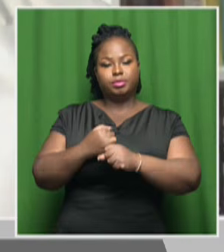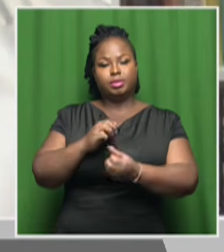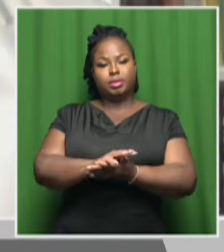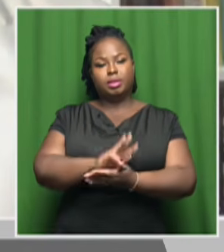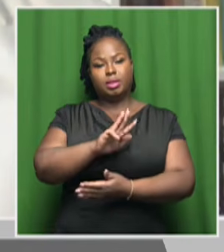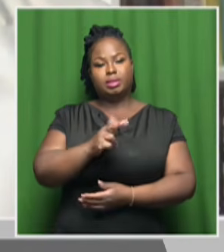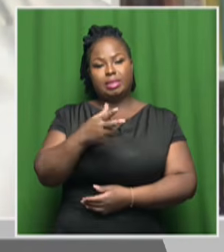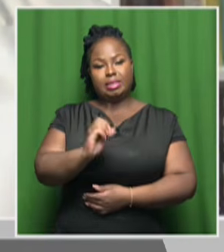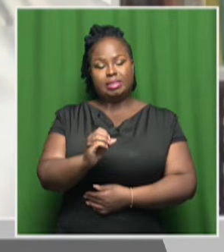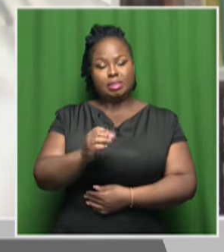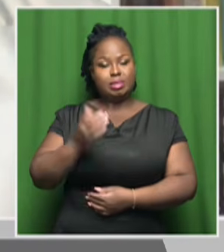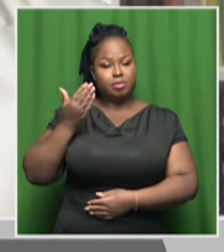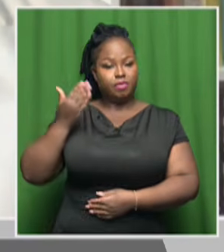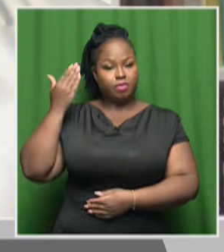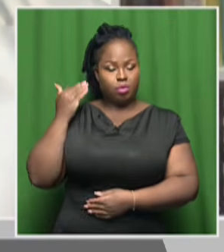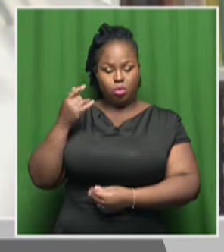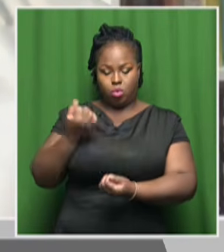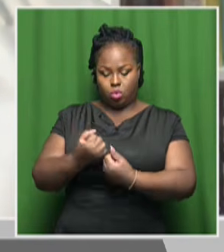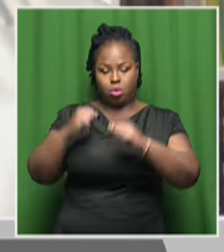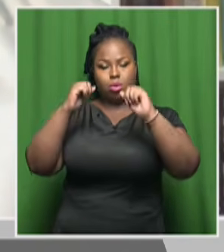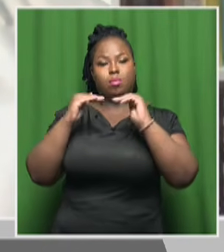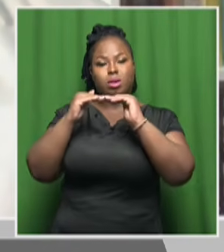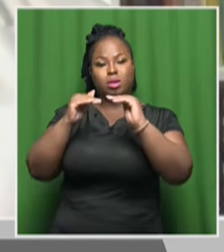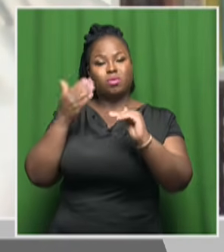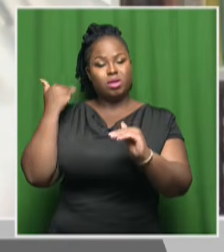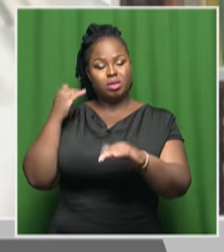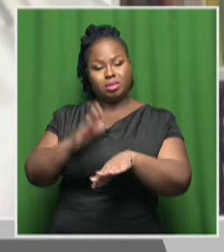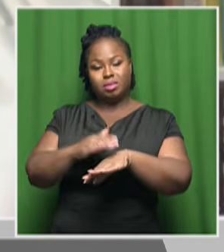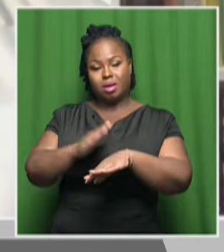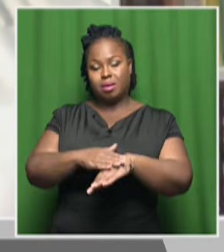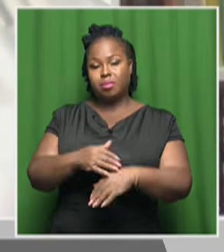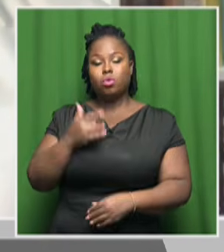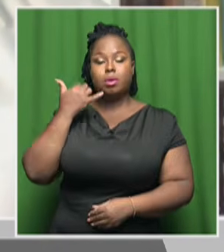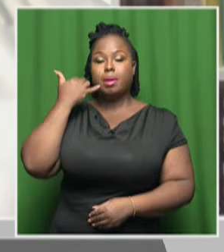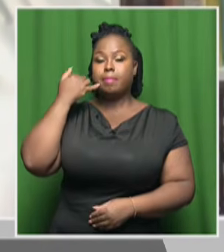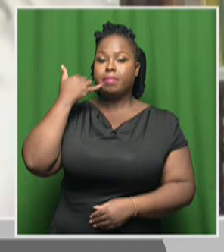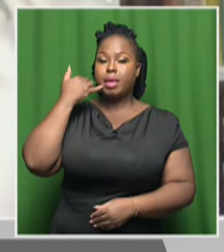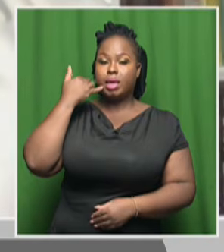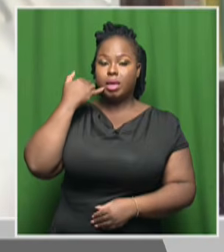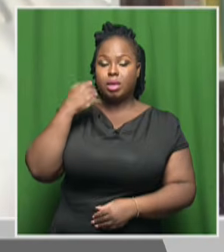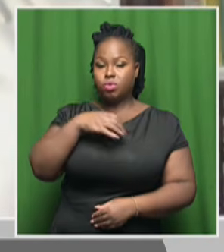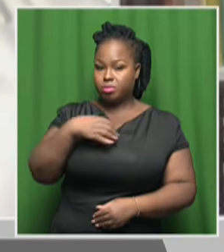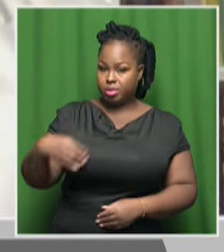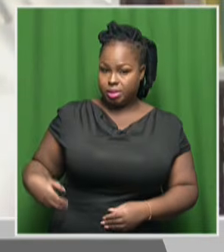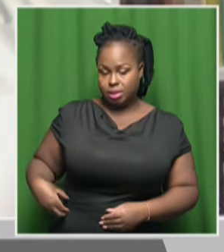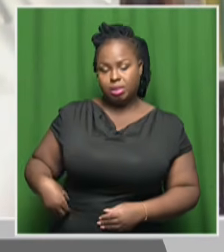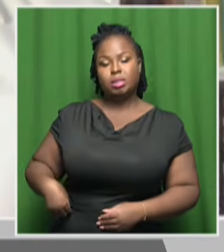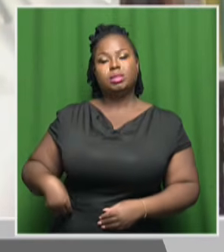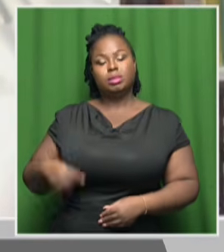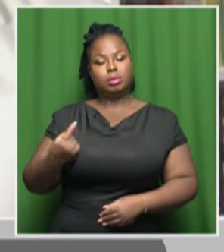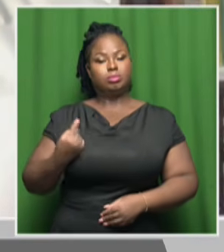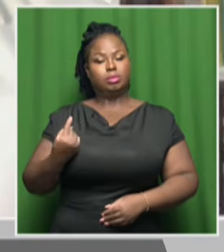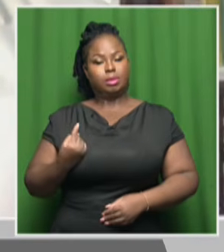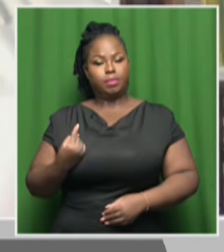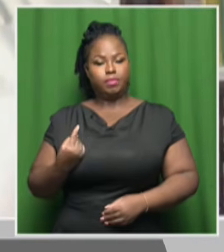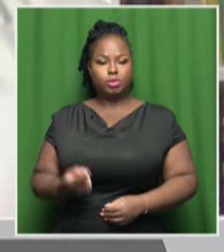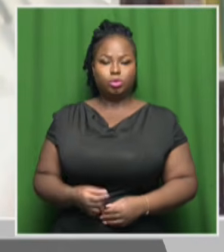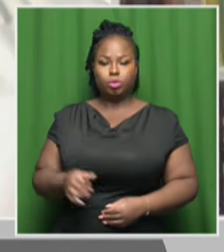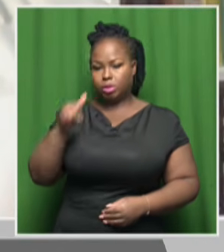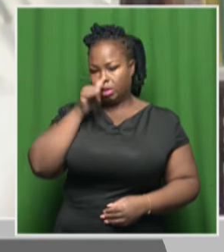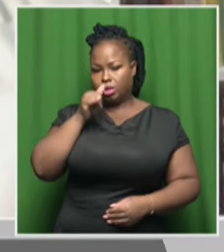who, from the time since democracy, he has, during the time of Thabo Mbeki, when Thabo Mbeki was in power, he has modeled himself as a